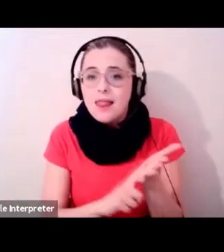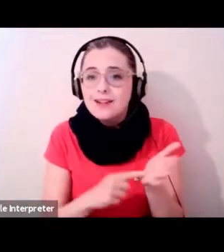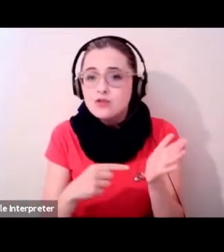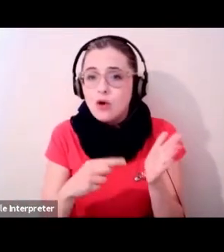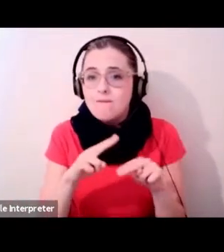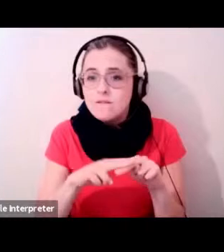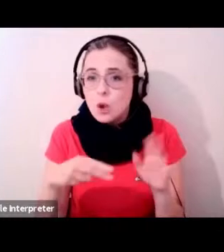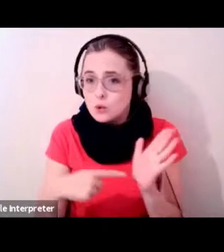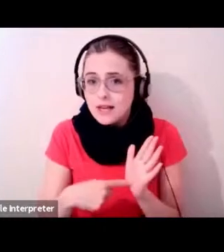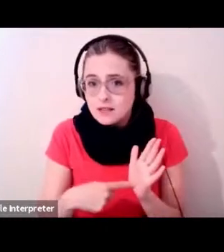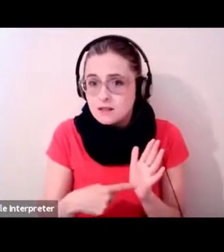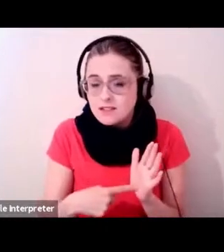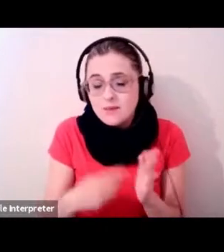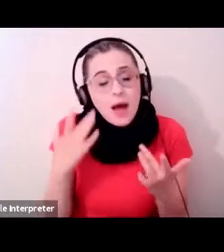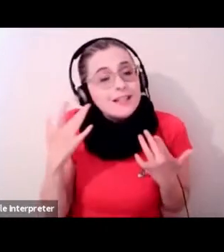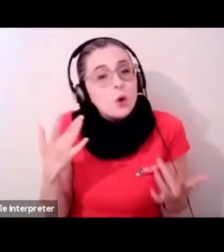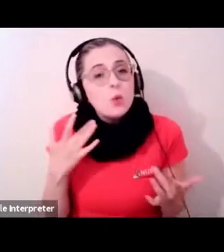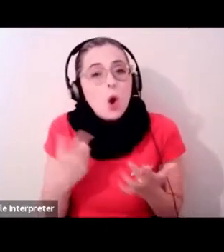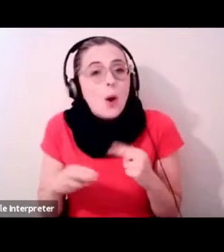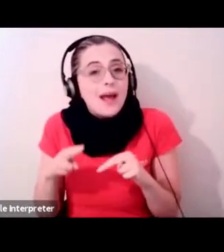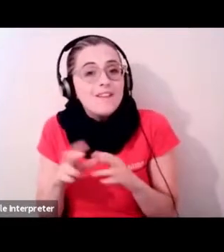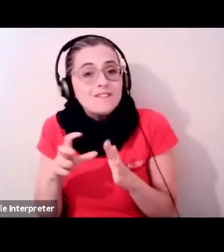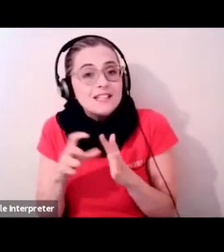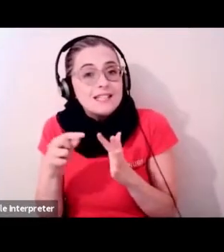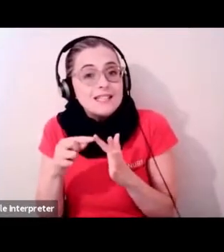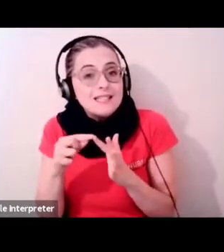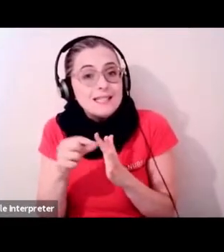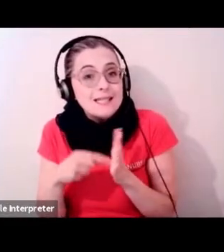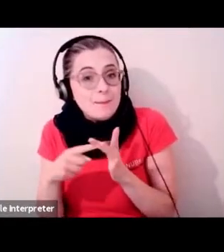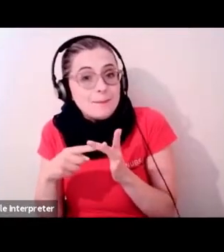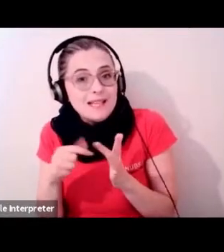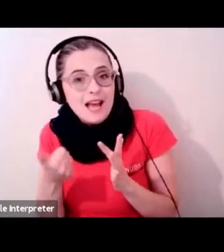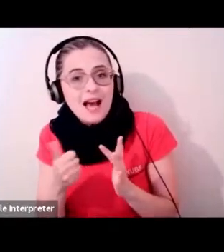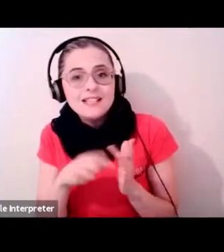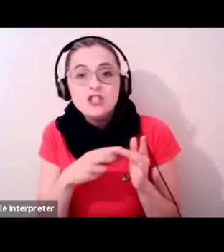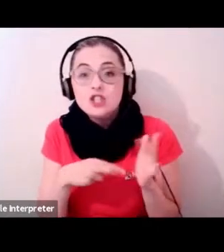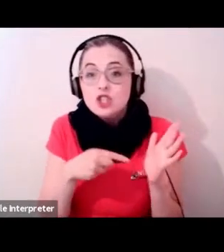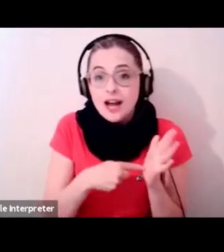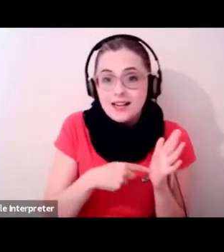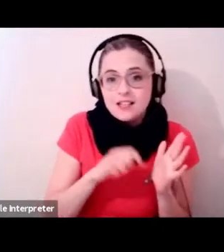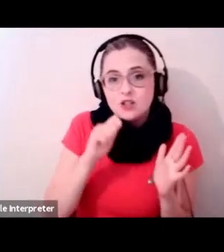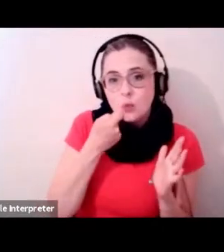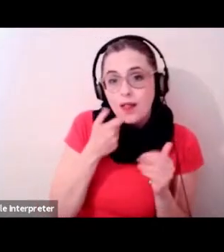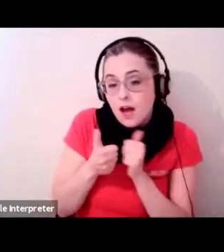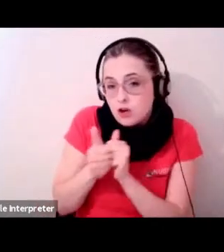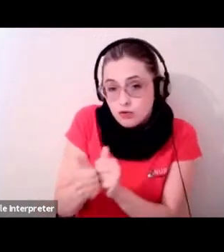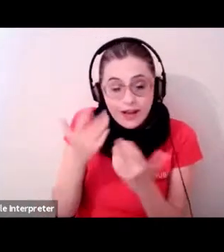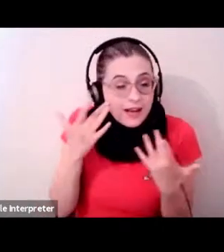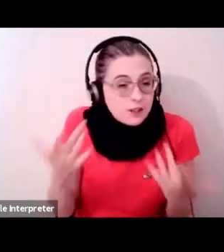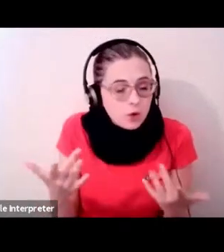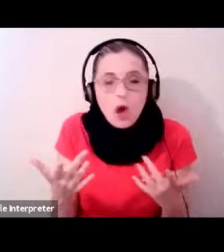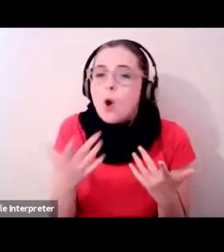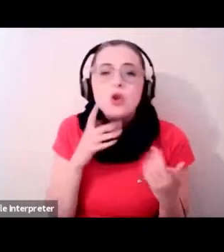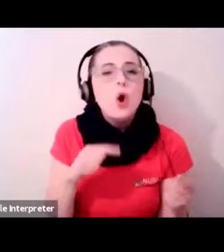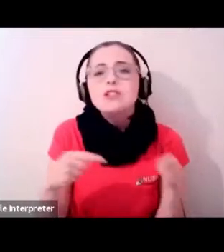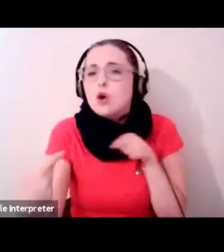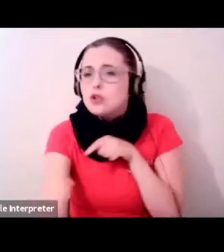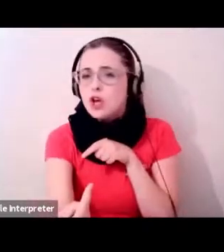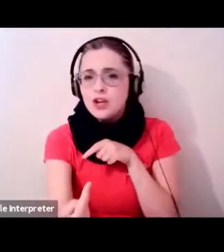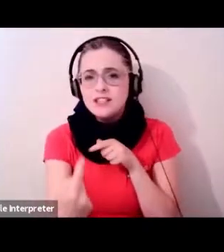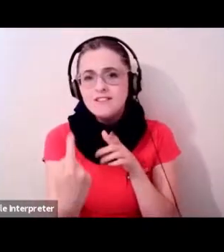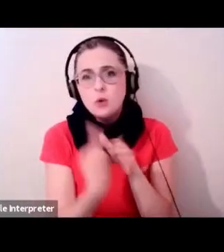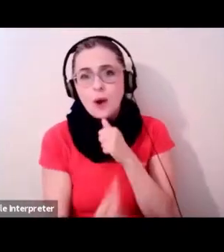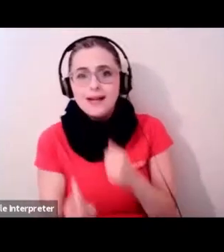and Janet will agree with that or not as an alternative to isolation, but as finding